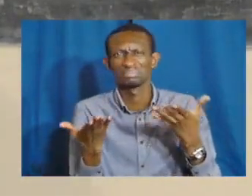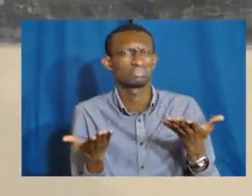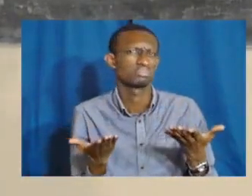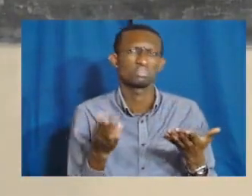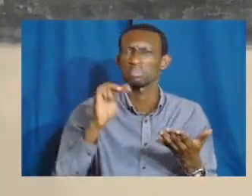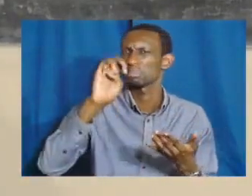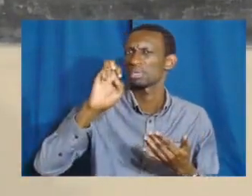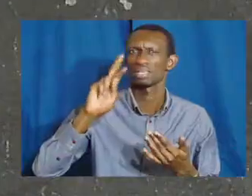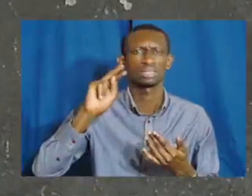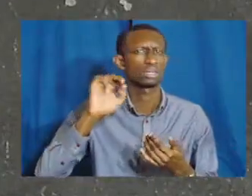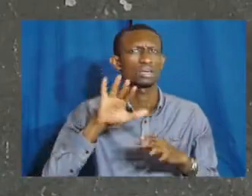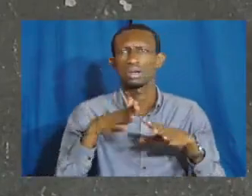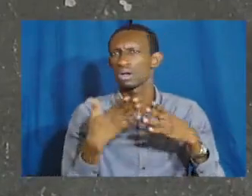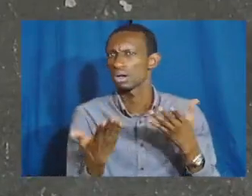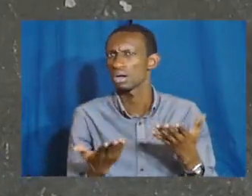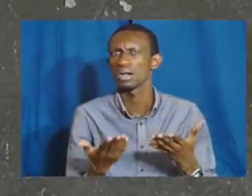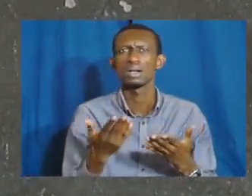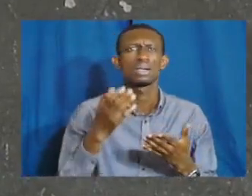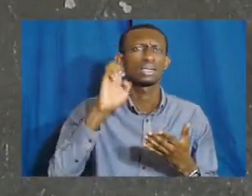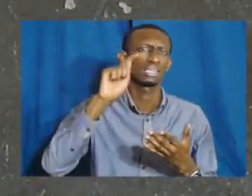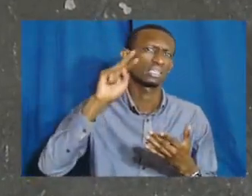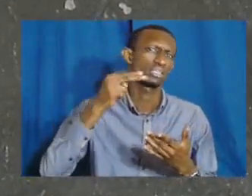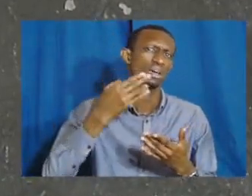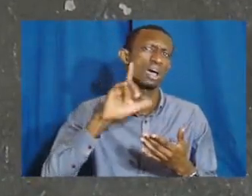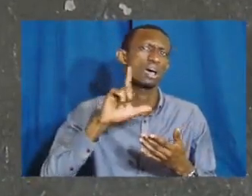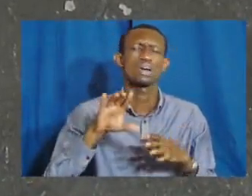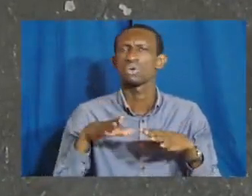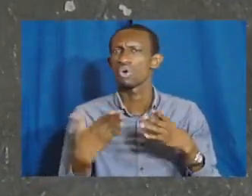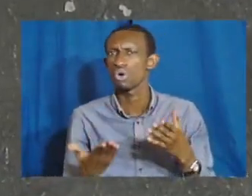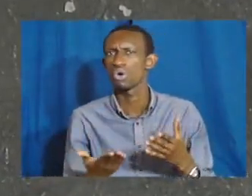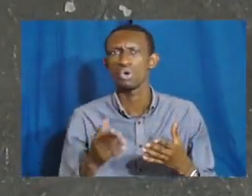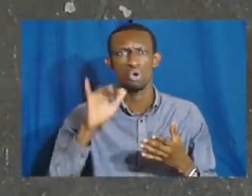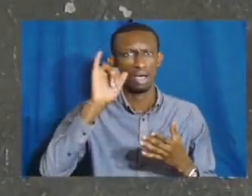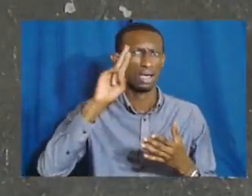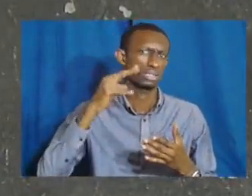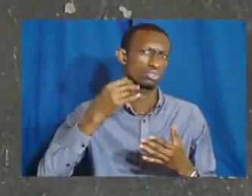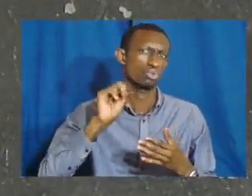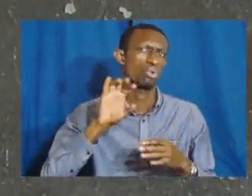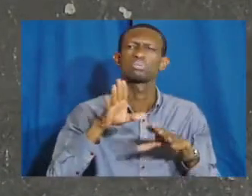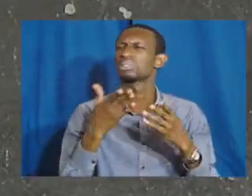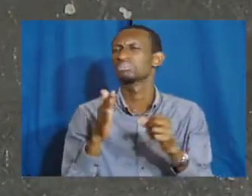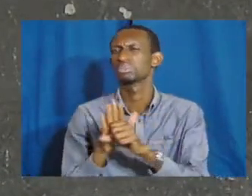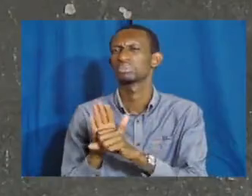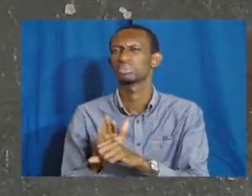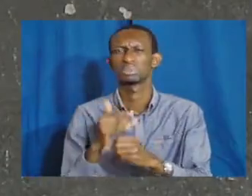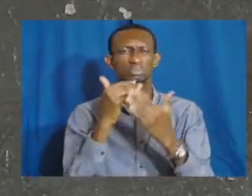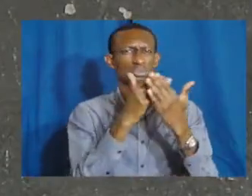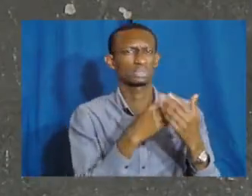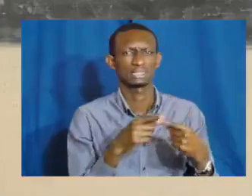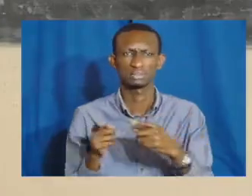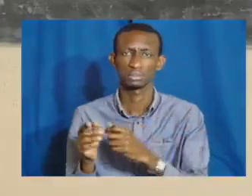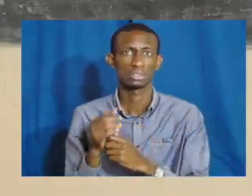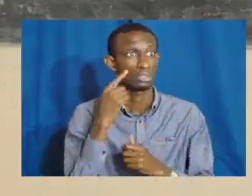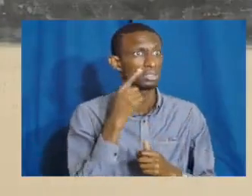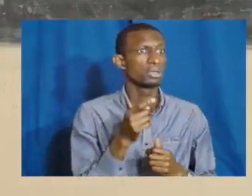ethyl, can be propyl, can be isopropyl, and so on. So there are many of them. Look at them. How many are there?